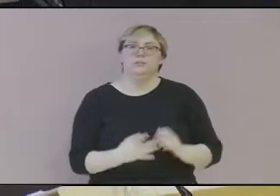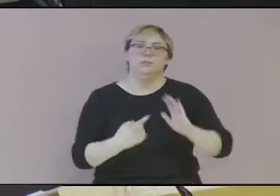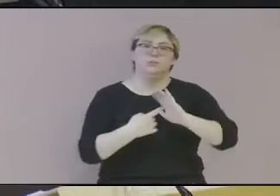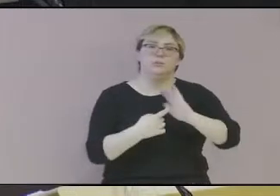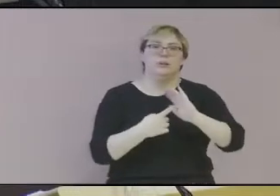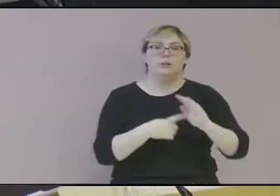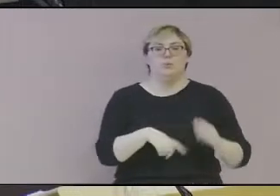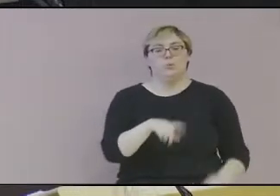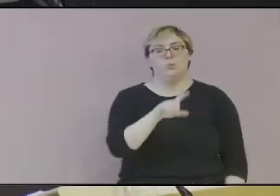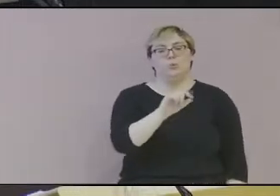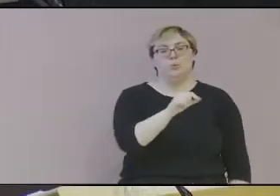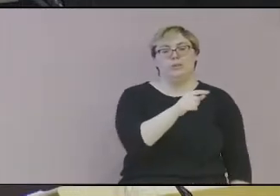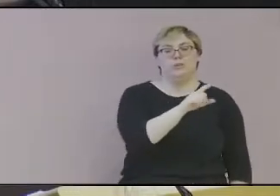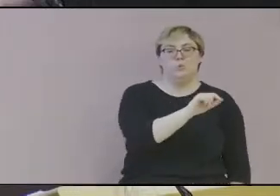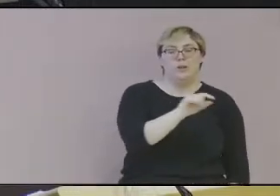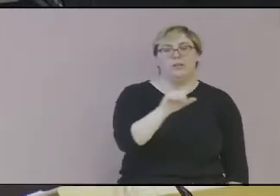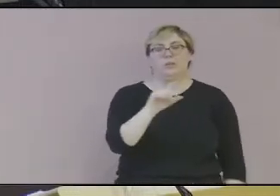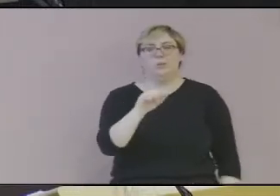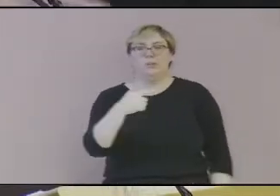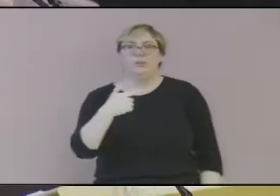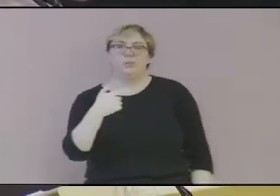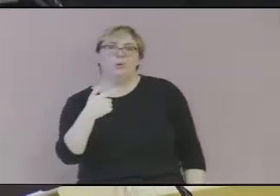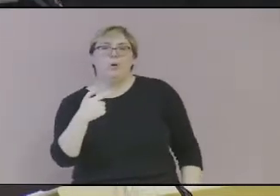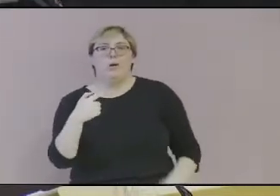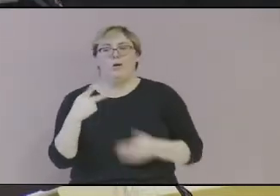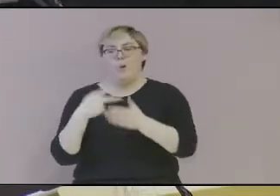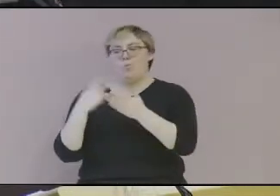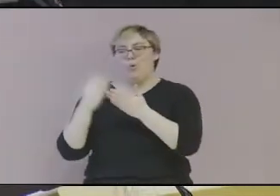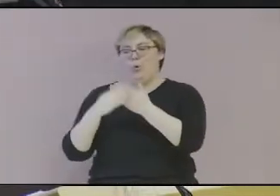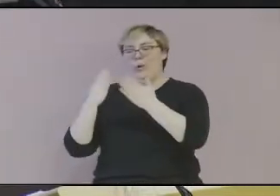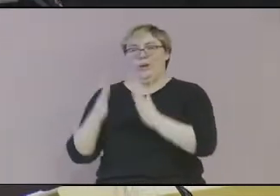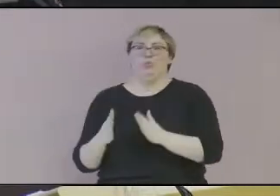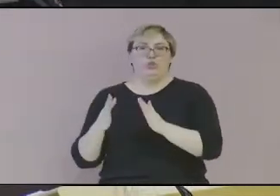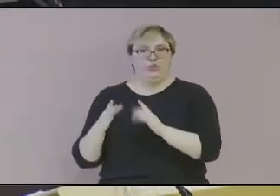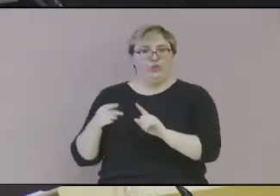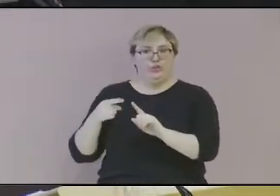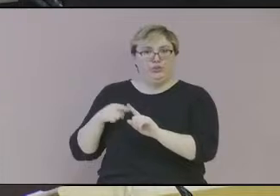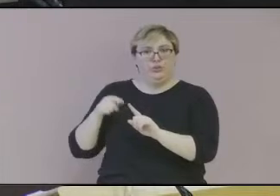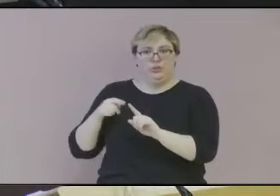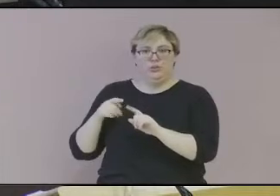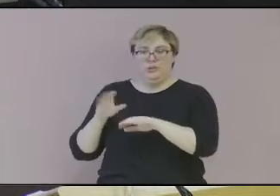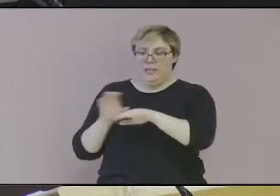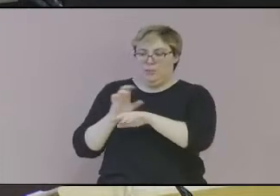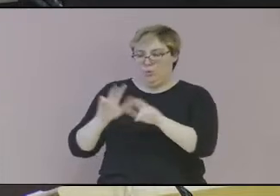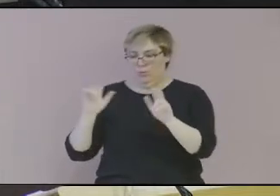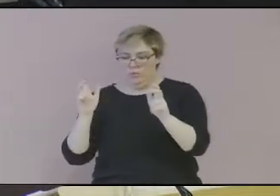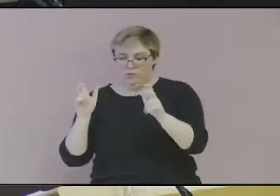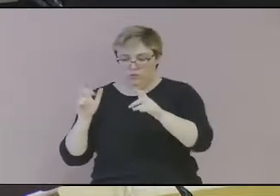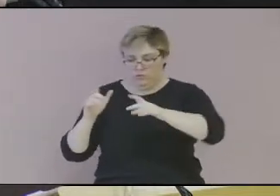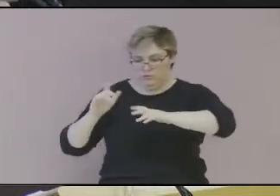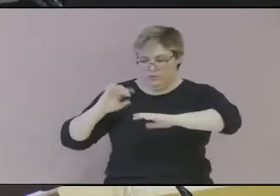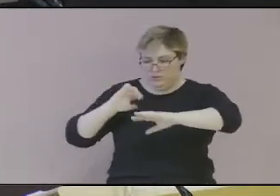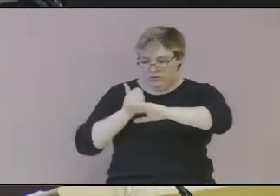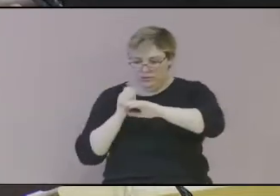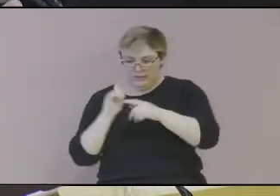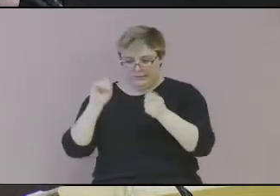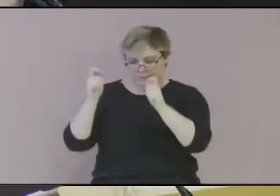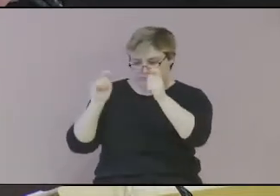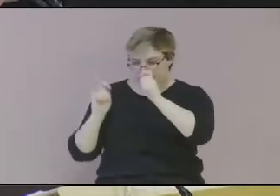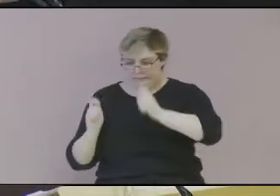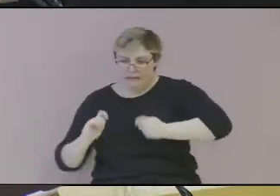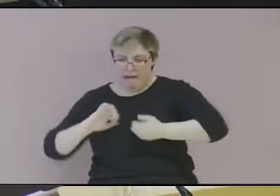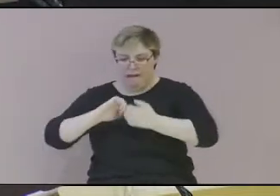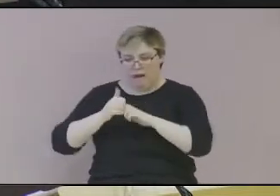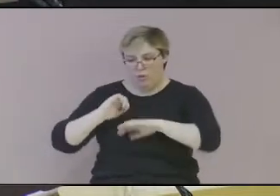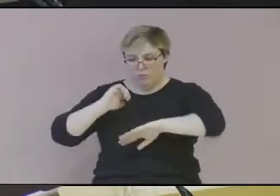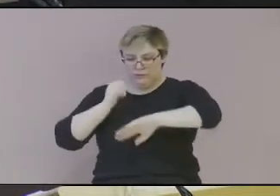programmers and managers were like, how do we just get nurses already use iPads, but they're like, how do we just do the SOFA